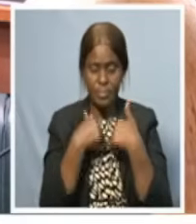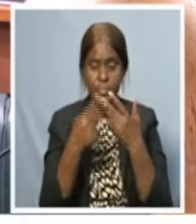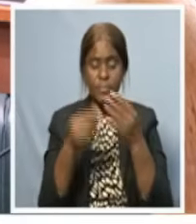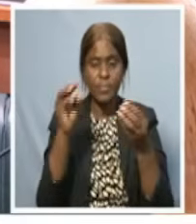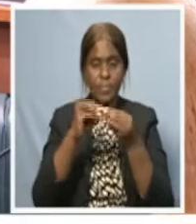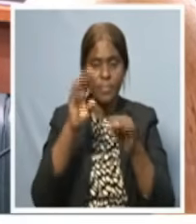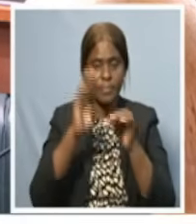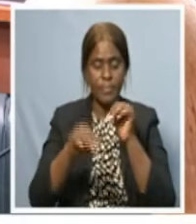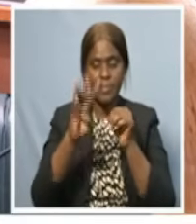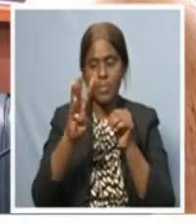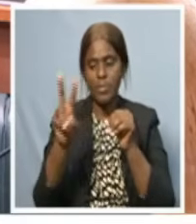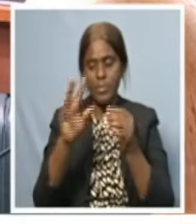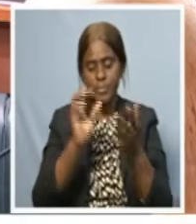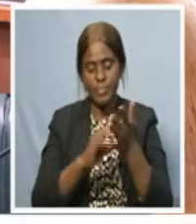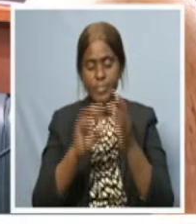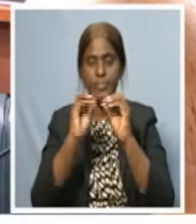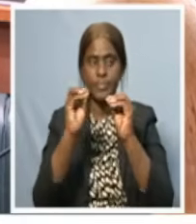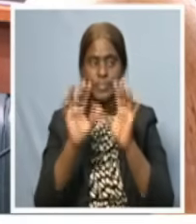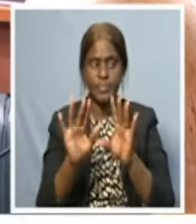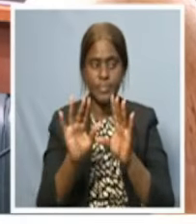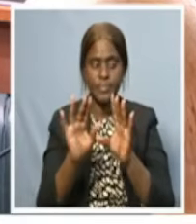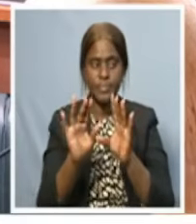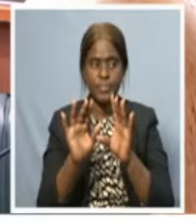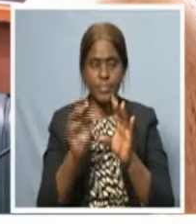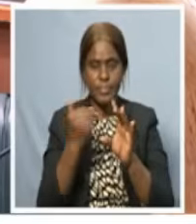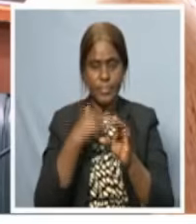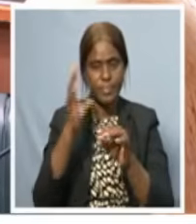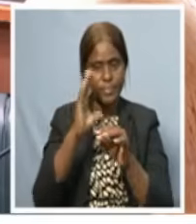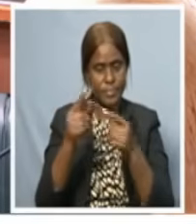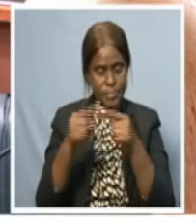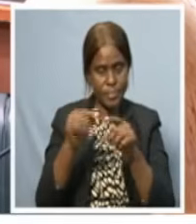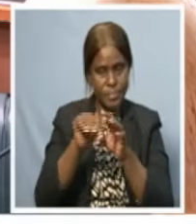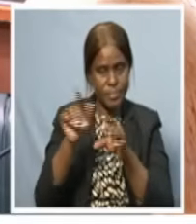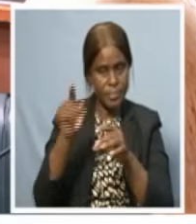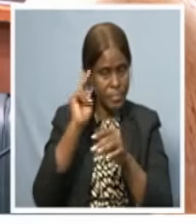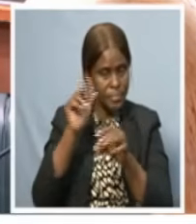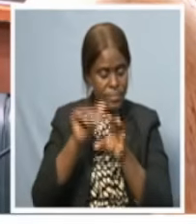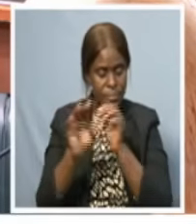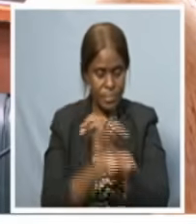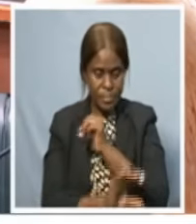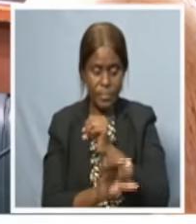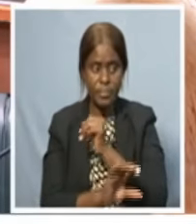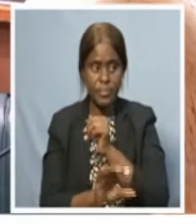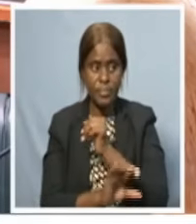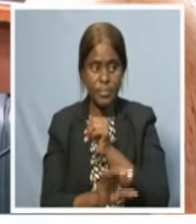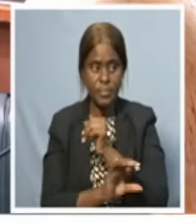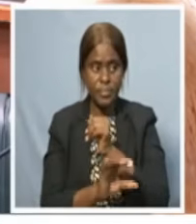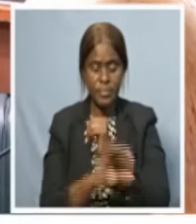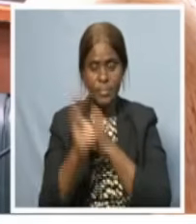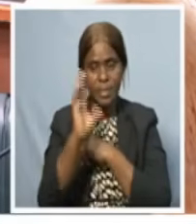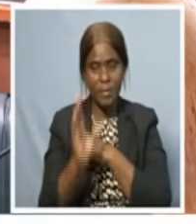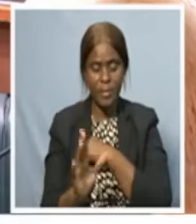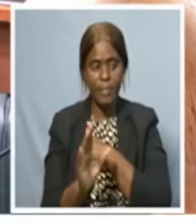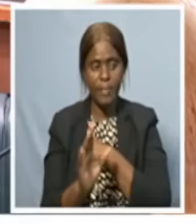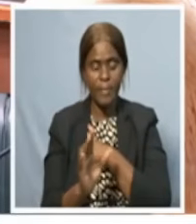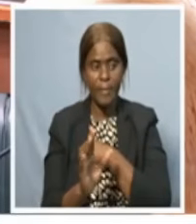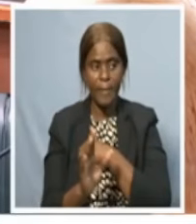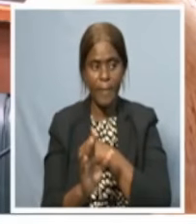have more than 42,000 teachers. It has never happened that way in the history of this country. Never.